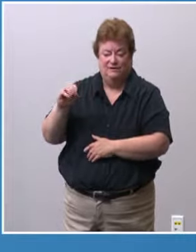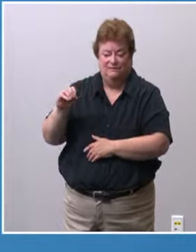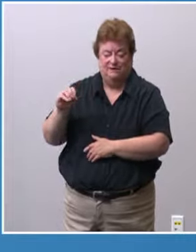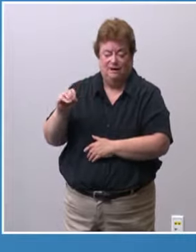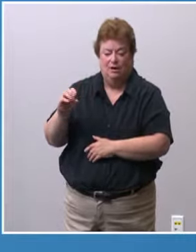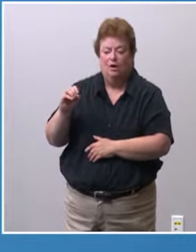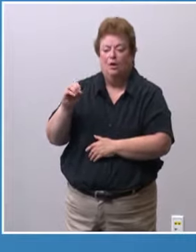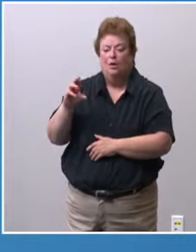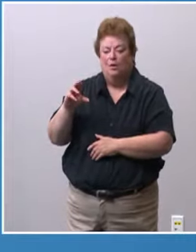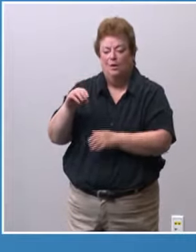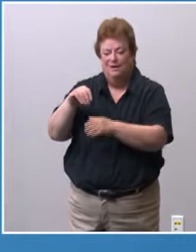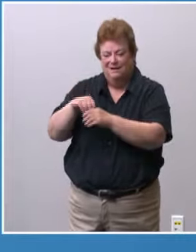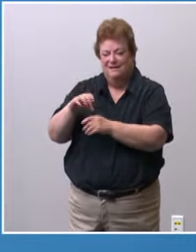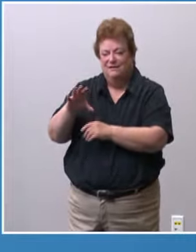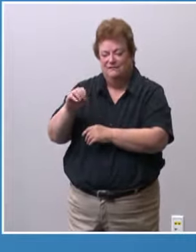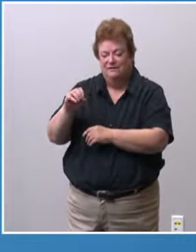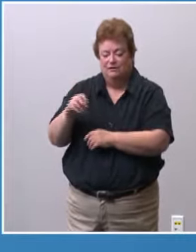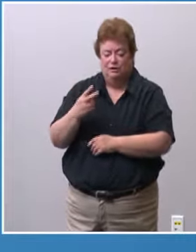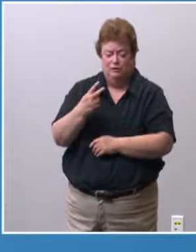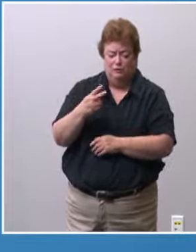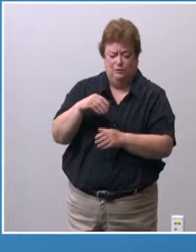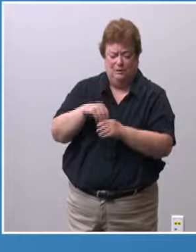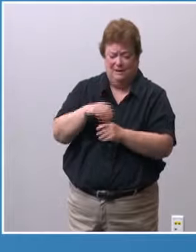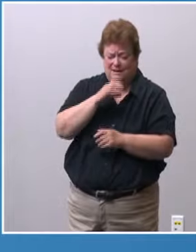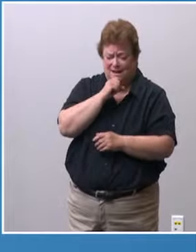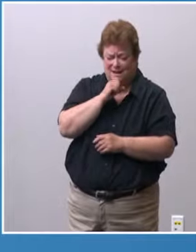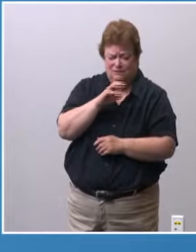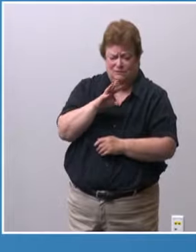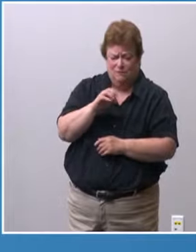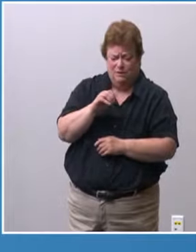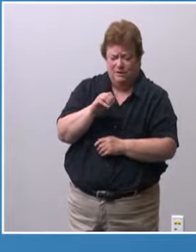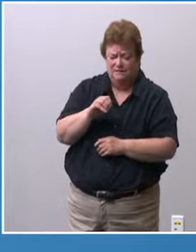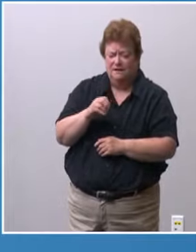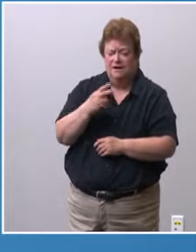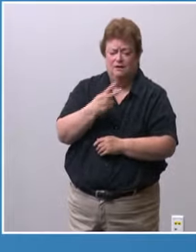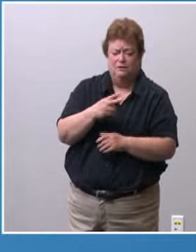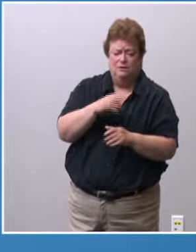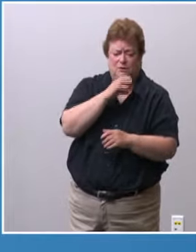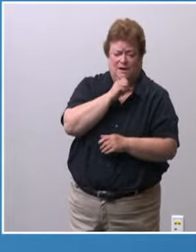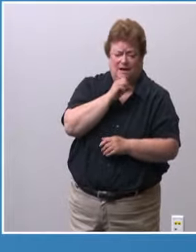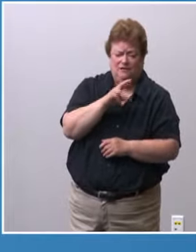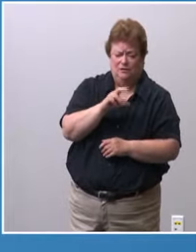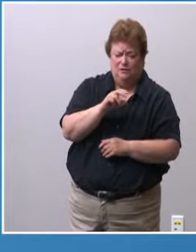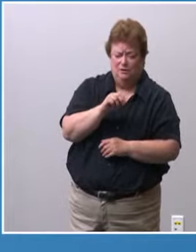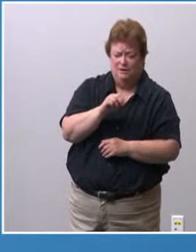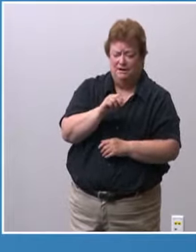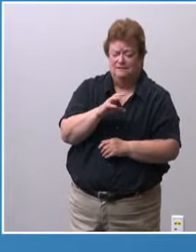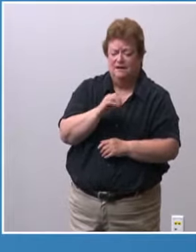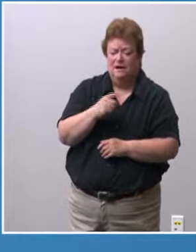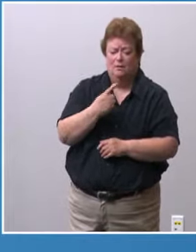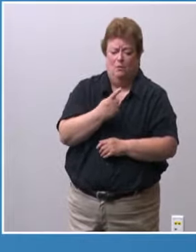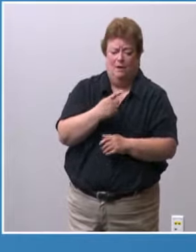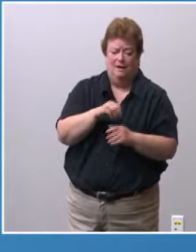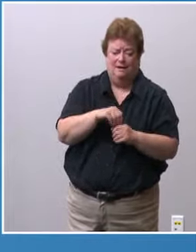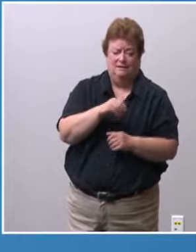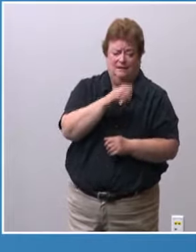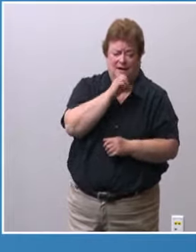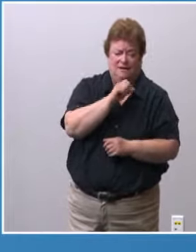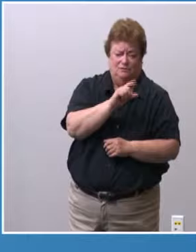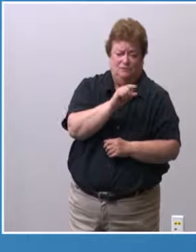4 were in their 50s, 2 were in their 40s, and 2 were in their 30s, and 1 was in their 20s.